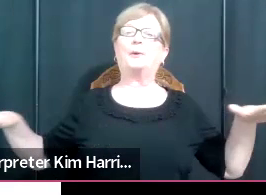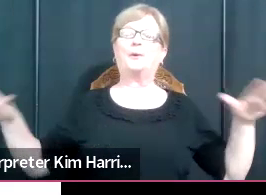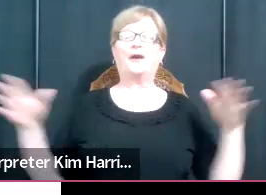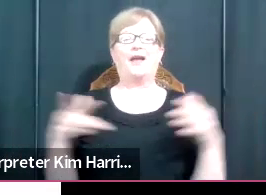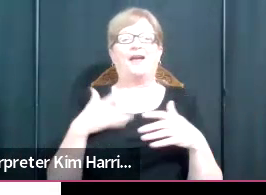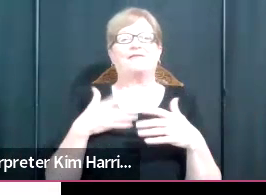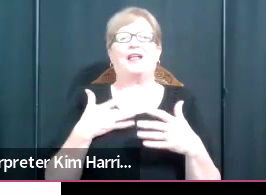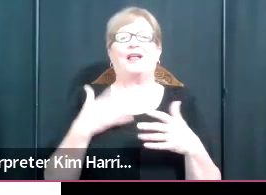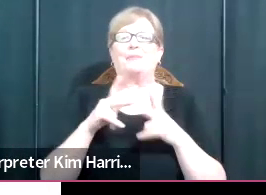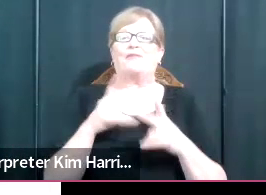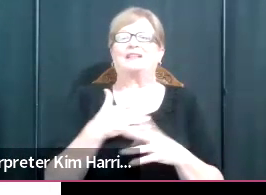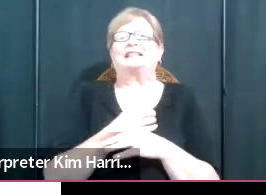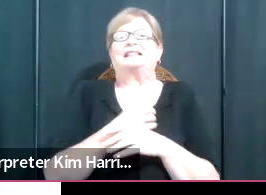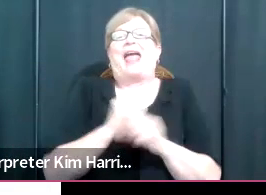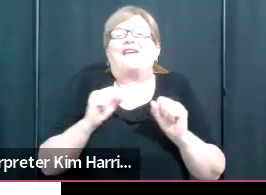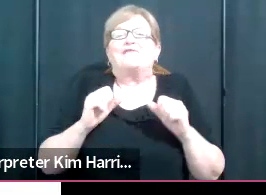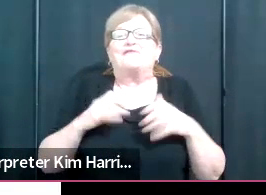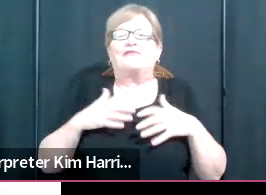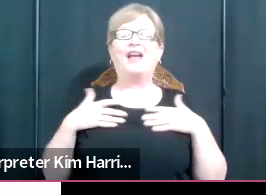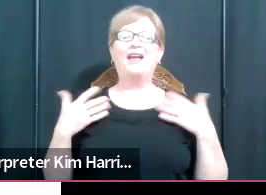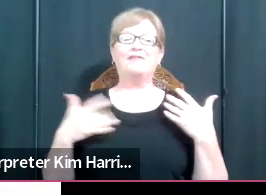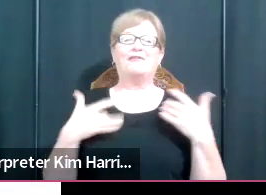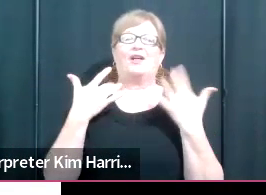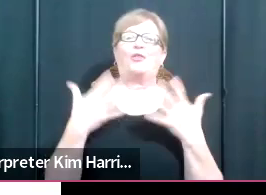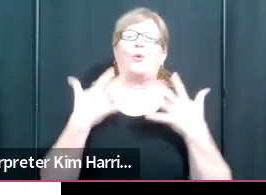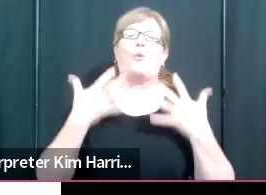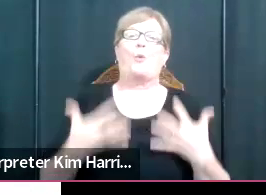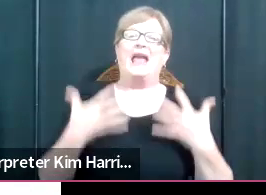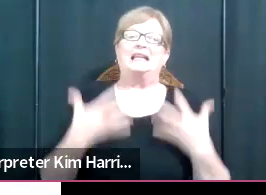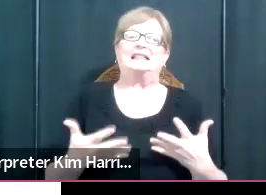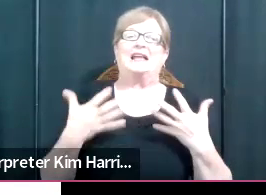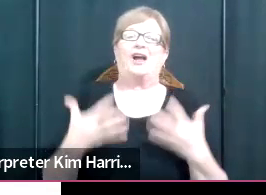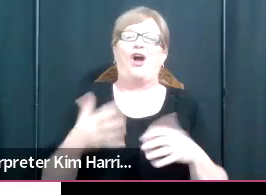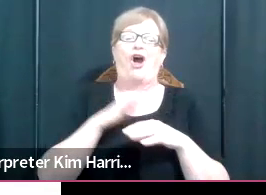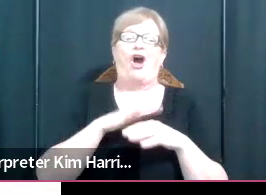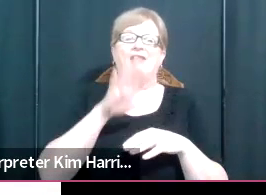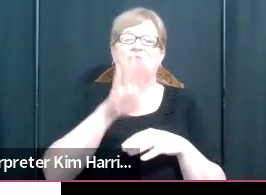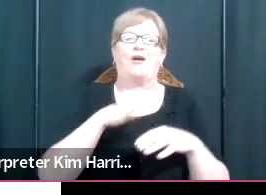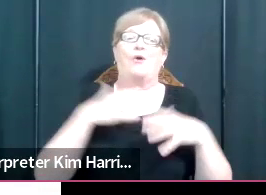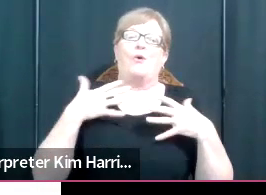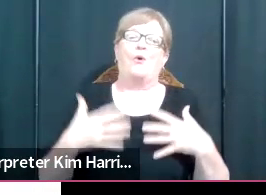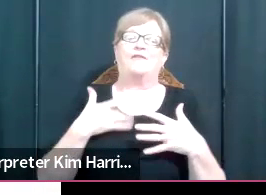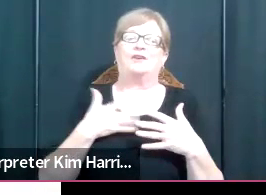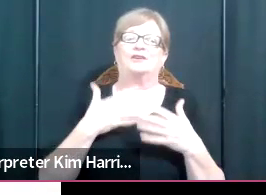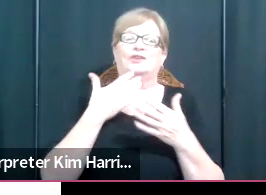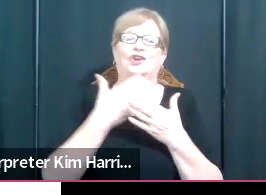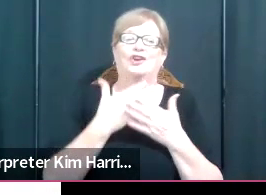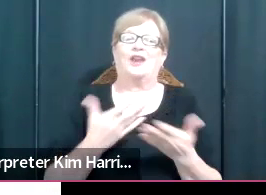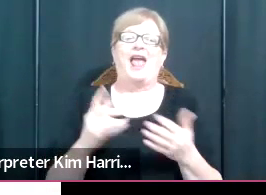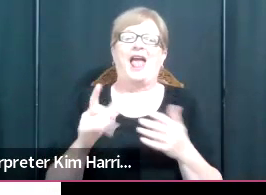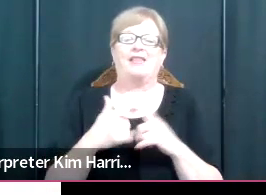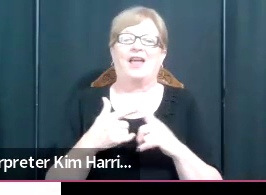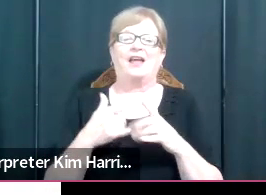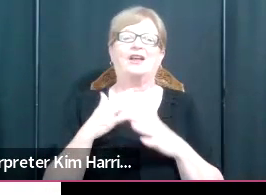again, to feel safe and to get the weight of that sensory sock on them and calm and provide those sensory input needs.